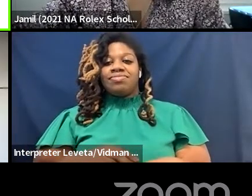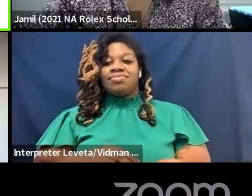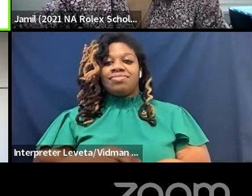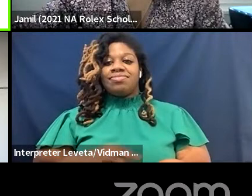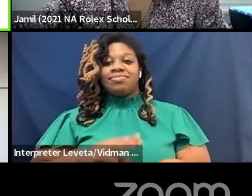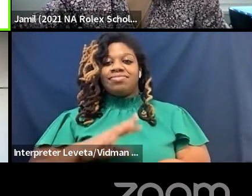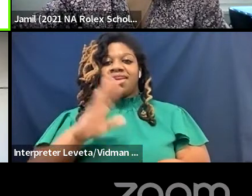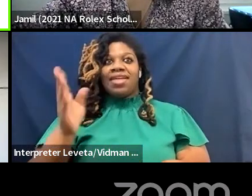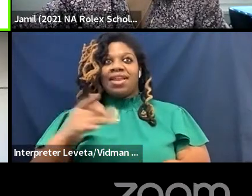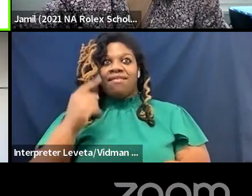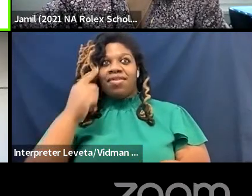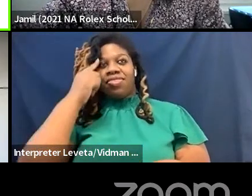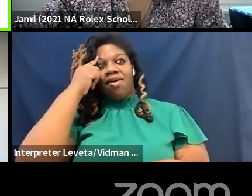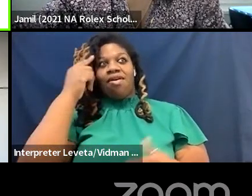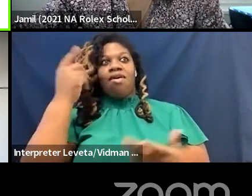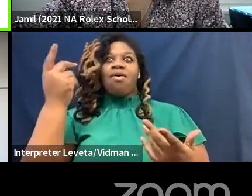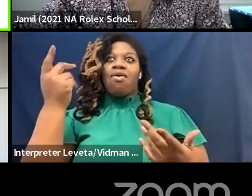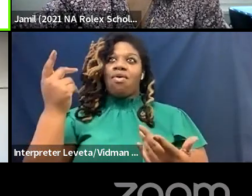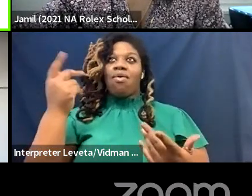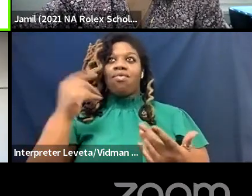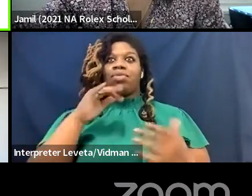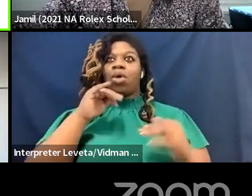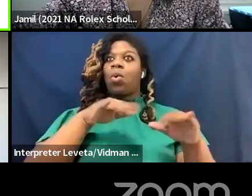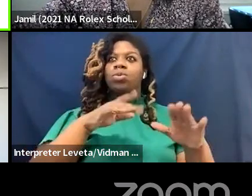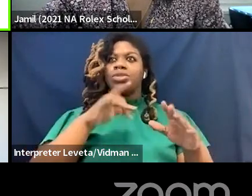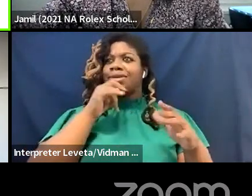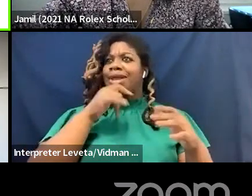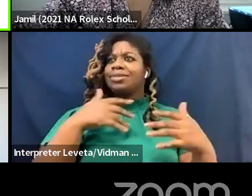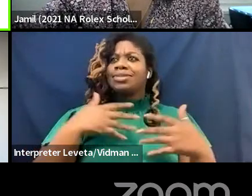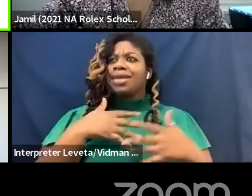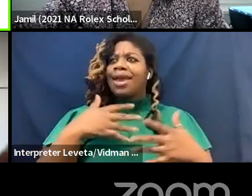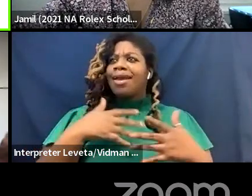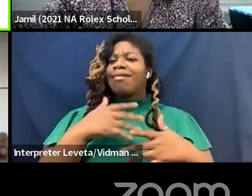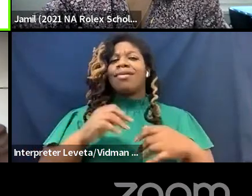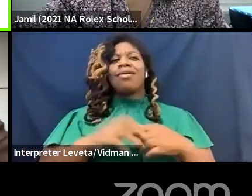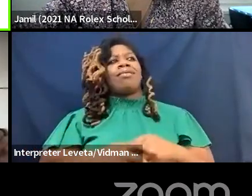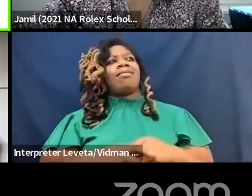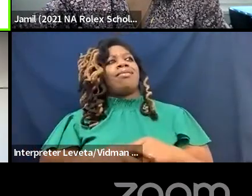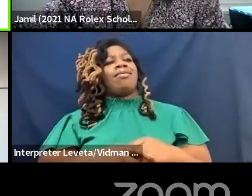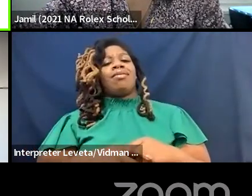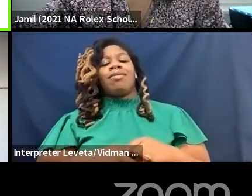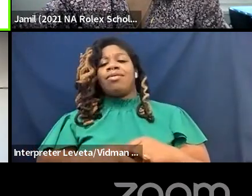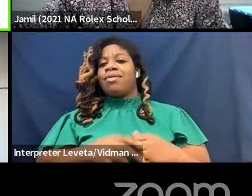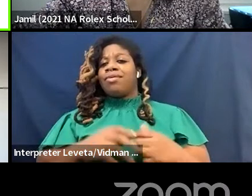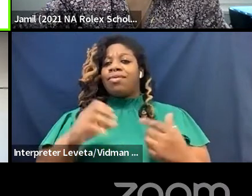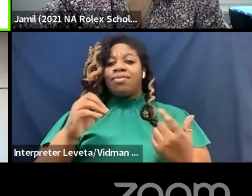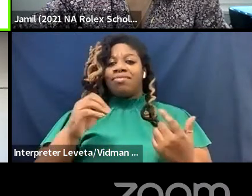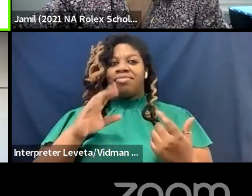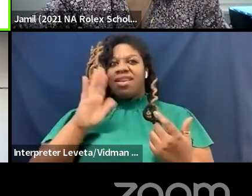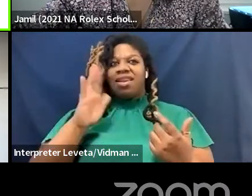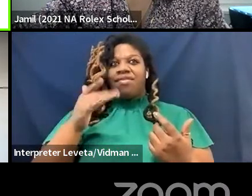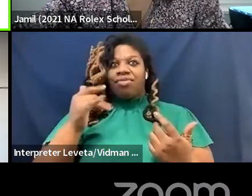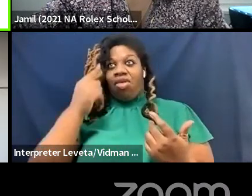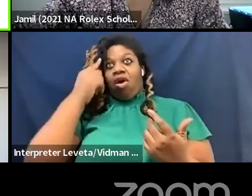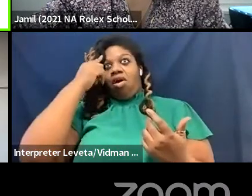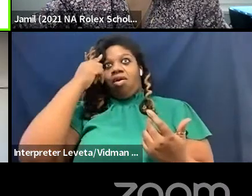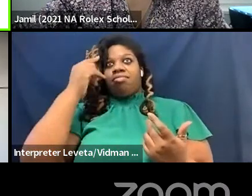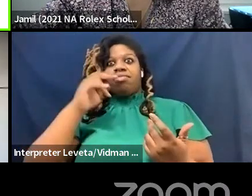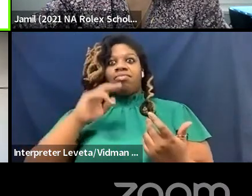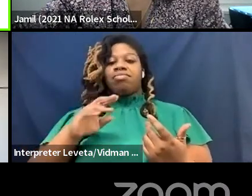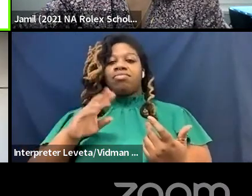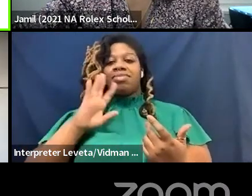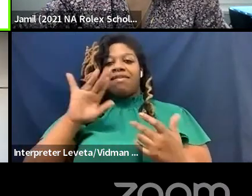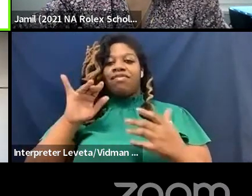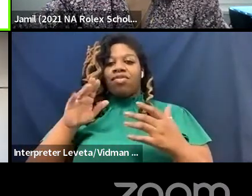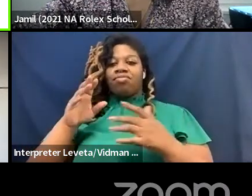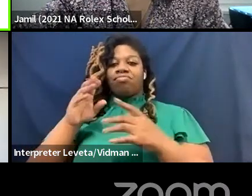isn't scary, or like swimming at depth isn't like a horrifying thing. So like the thoughts were never like introduced at a younger